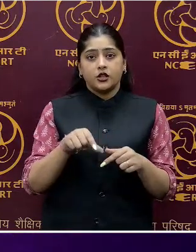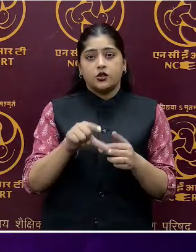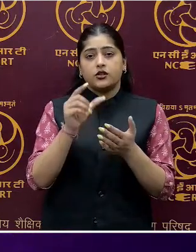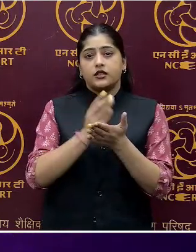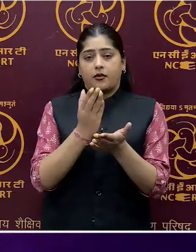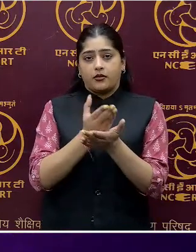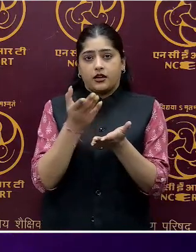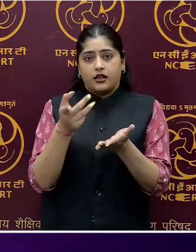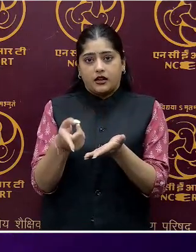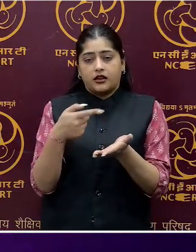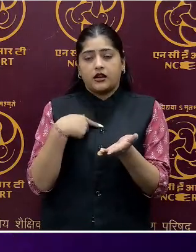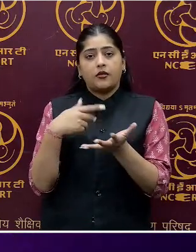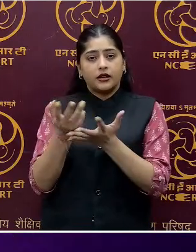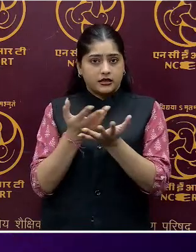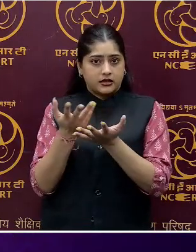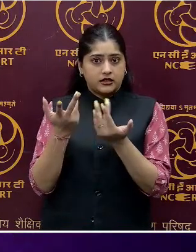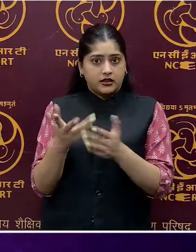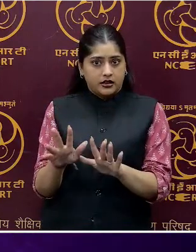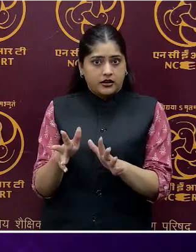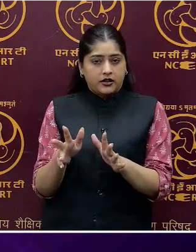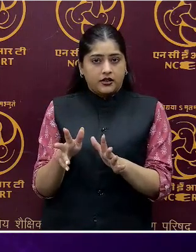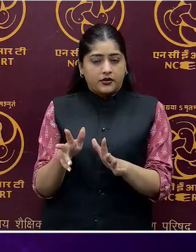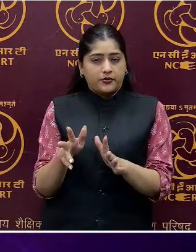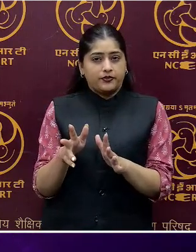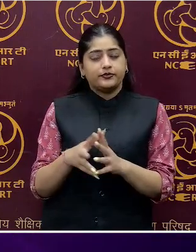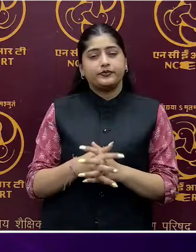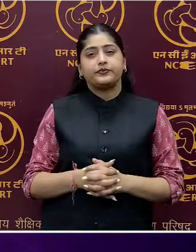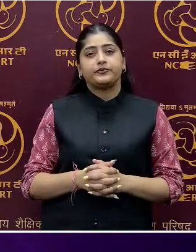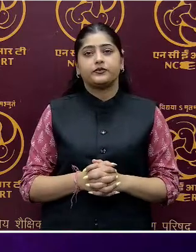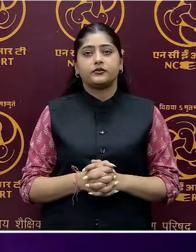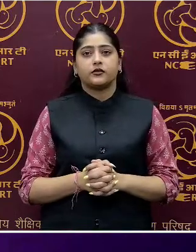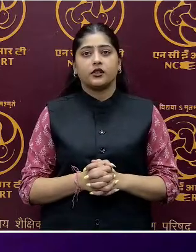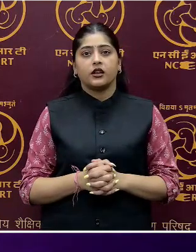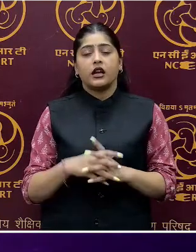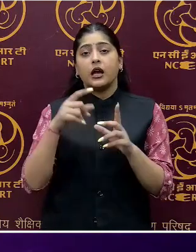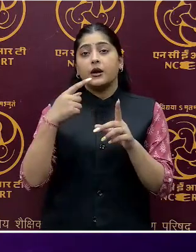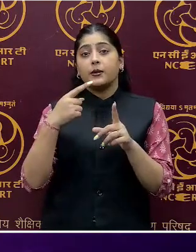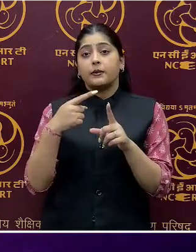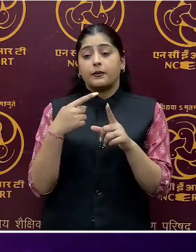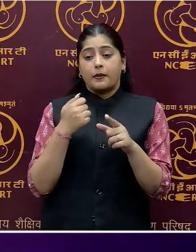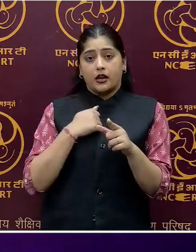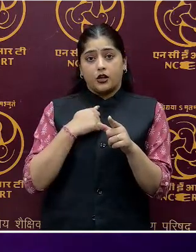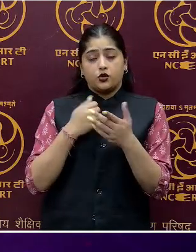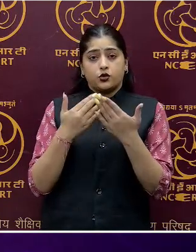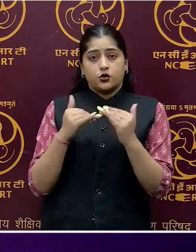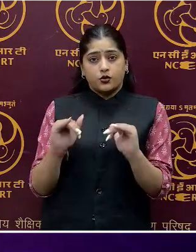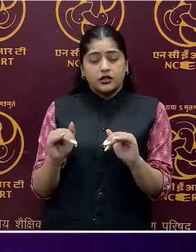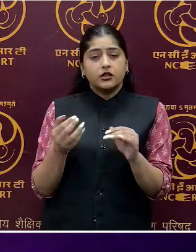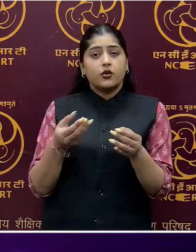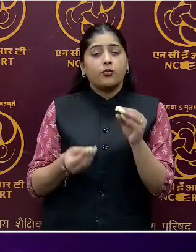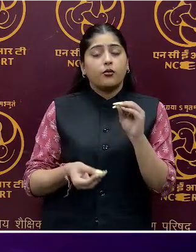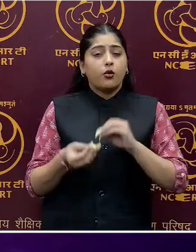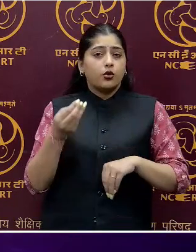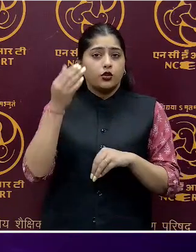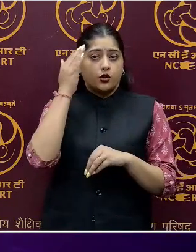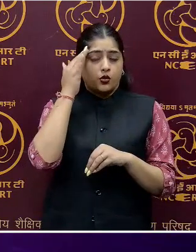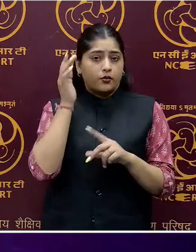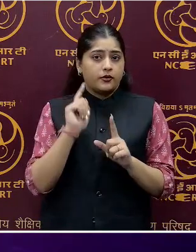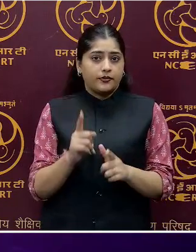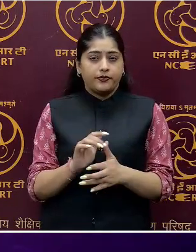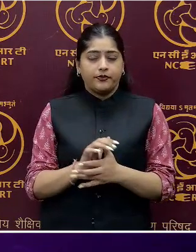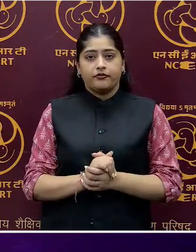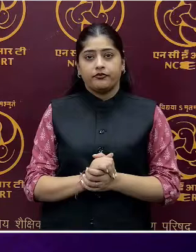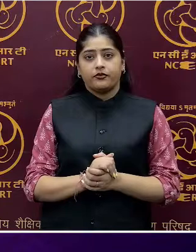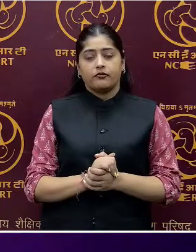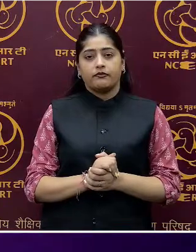we are discussing about the exercises part. So our students also need to give more attention to us.